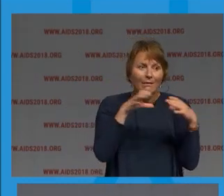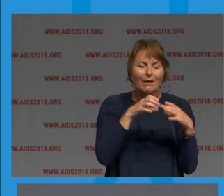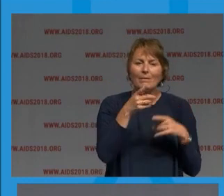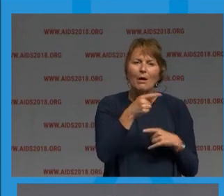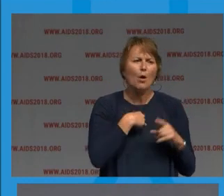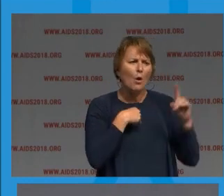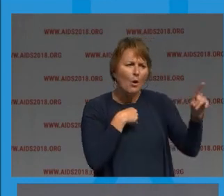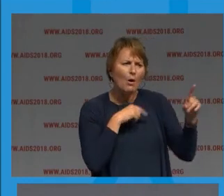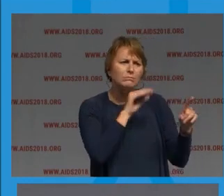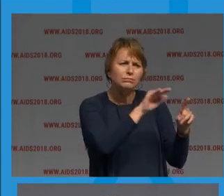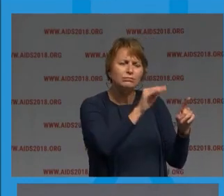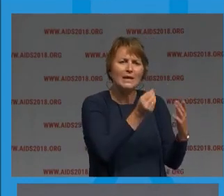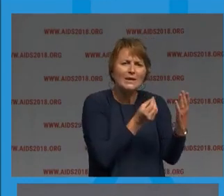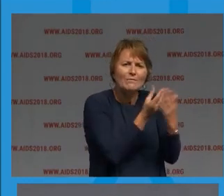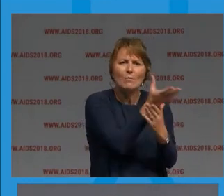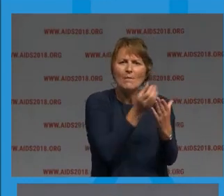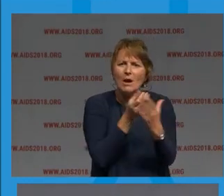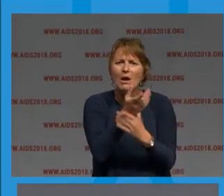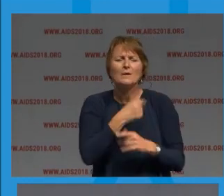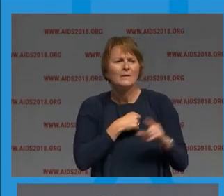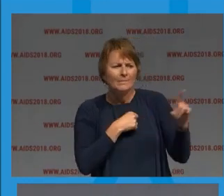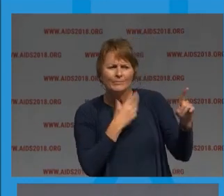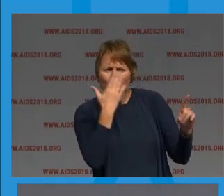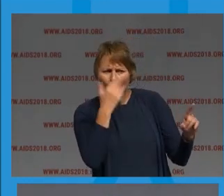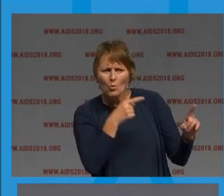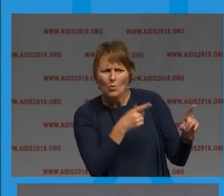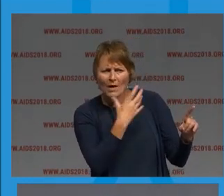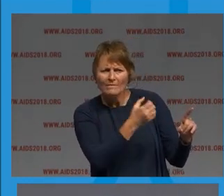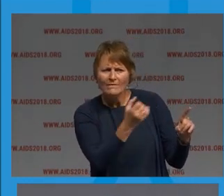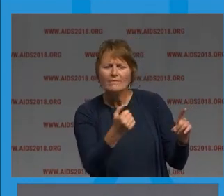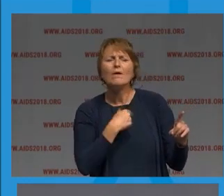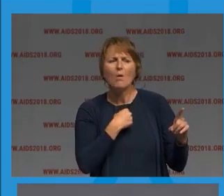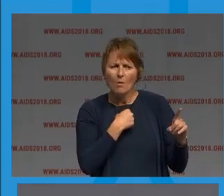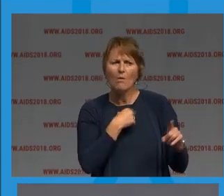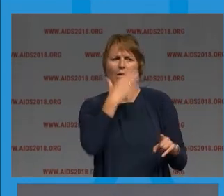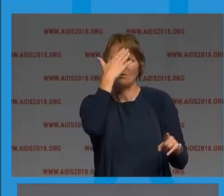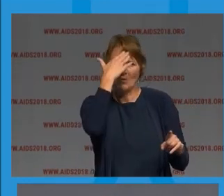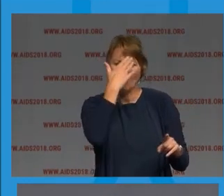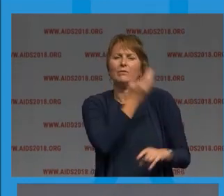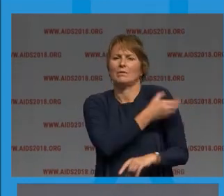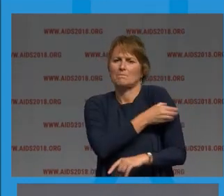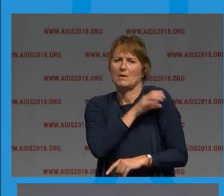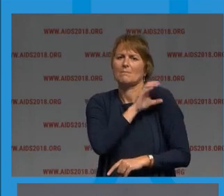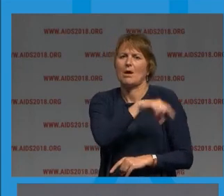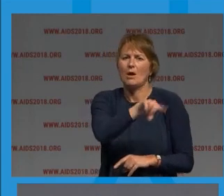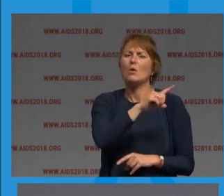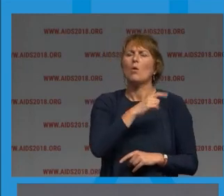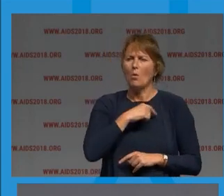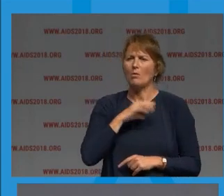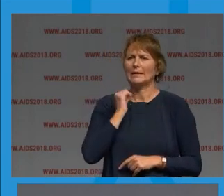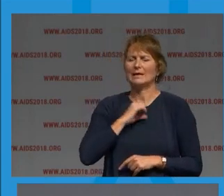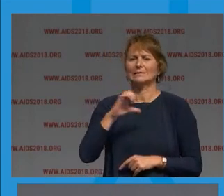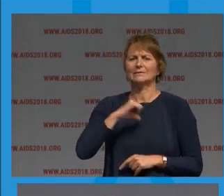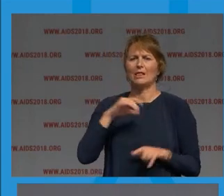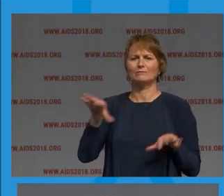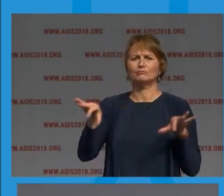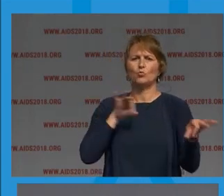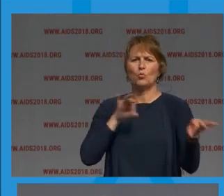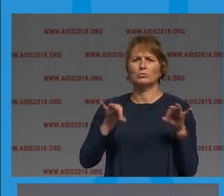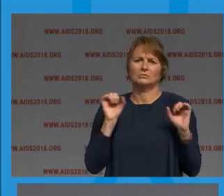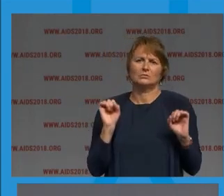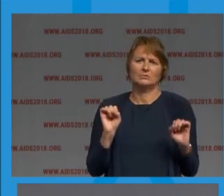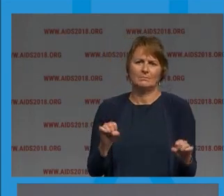users know what they consume and are empowered to make safe choices. Good coverage